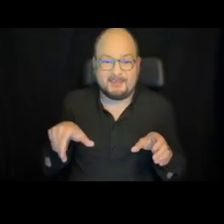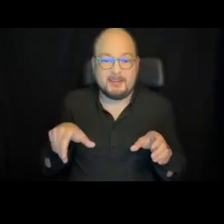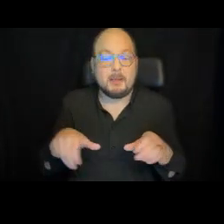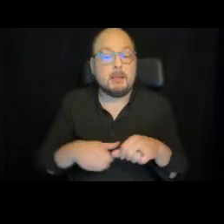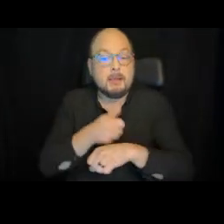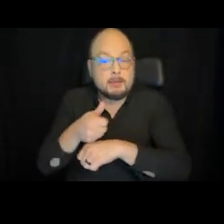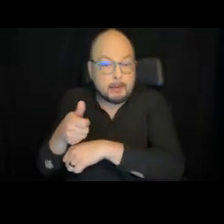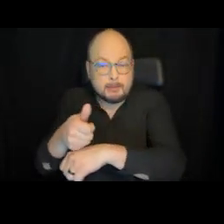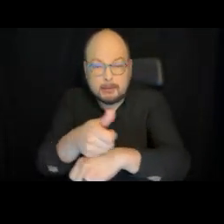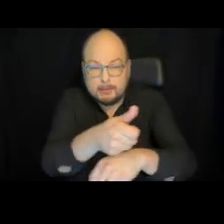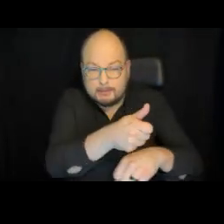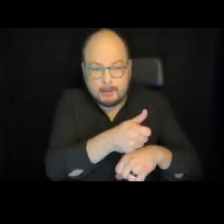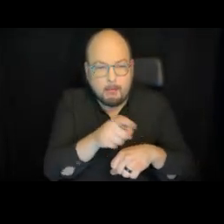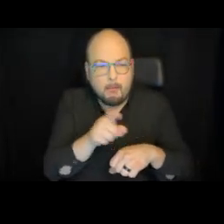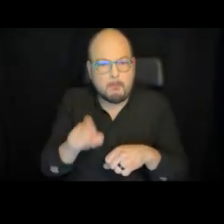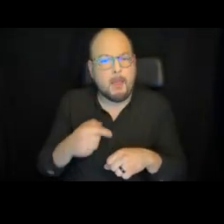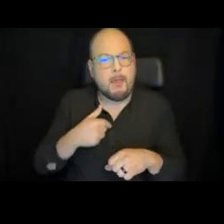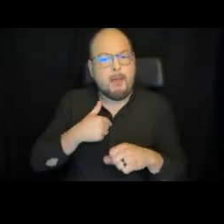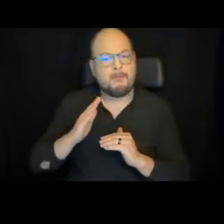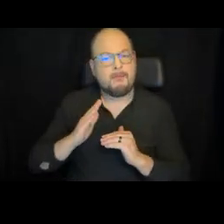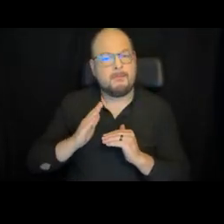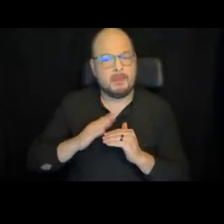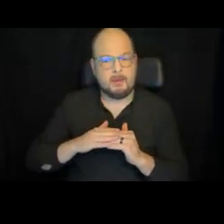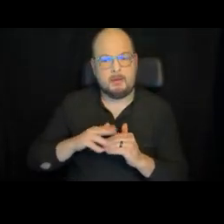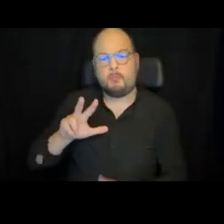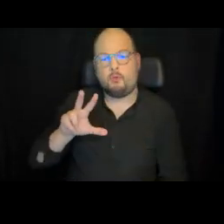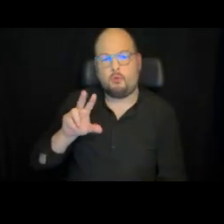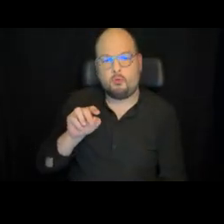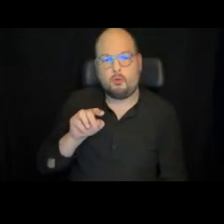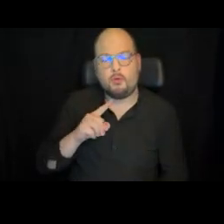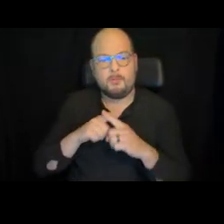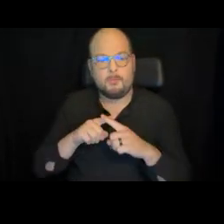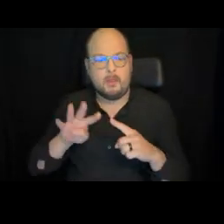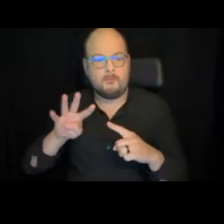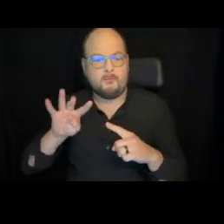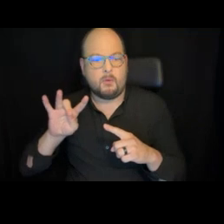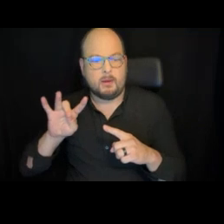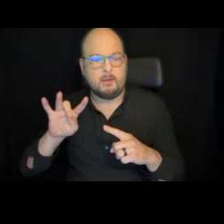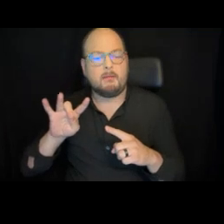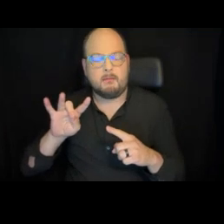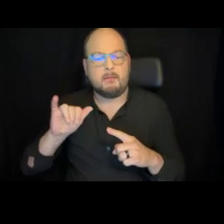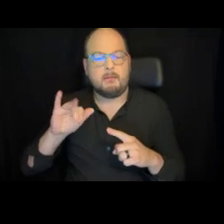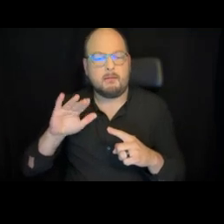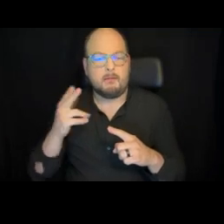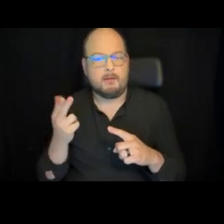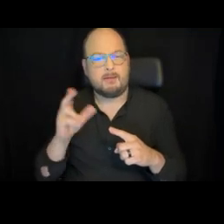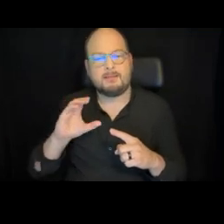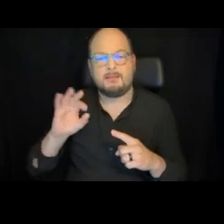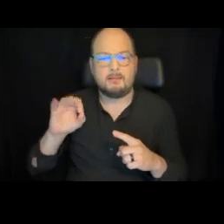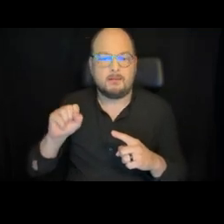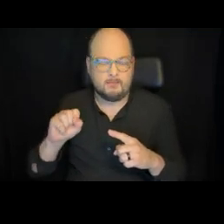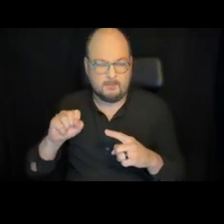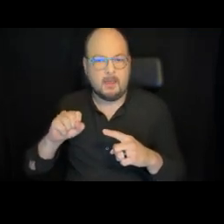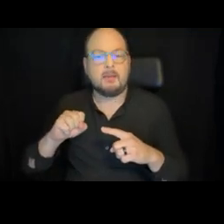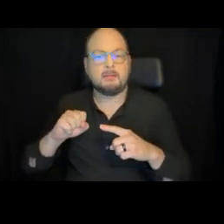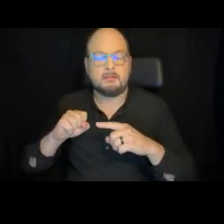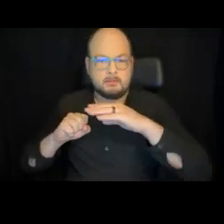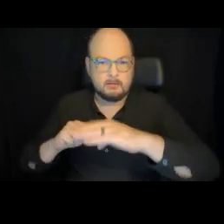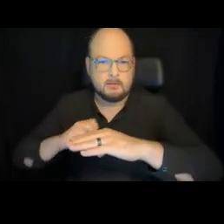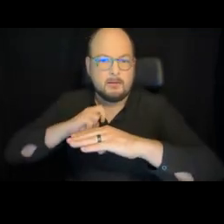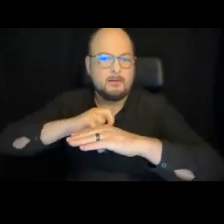is a 30 by 48-inch CFS for a parallel approach centered on the sink, range, or cooktop.